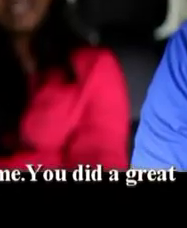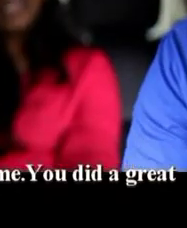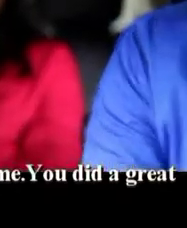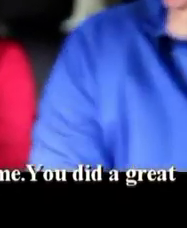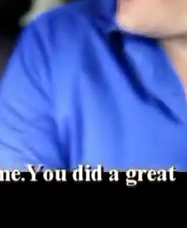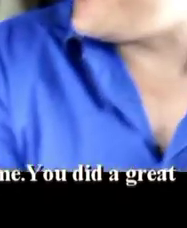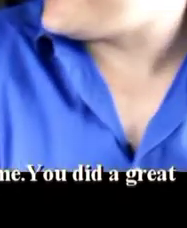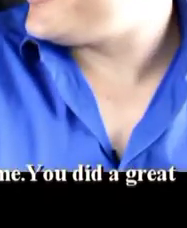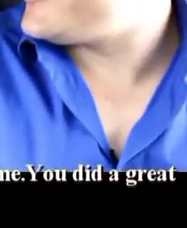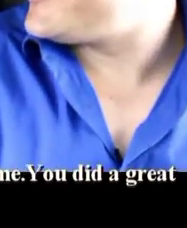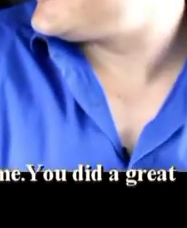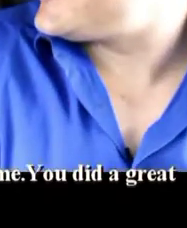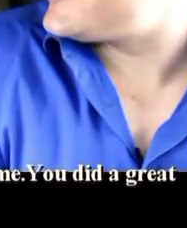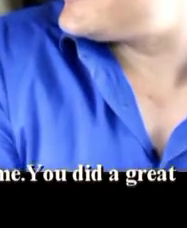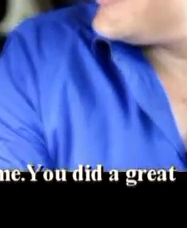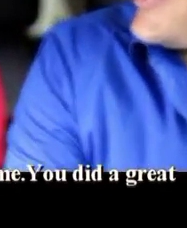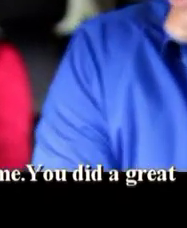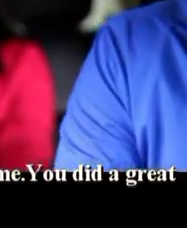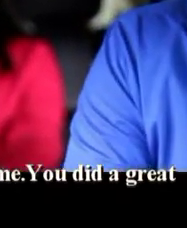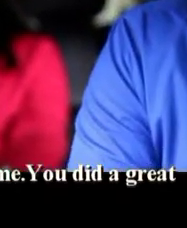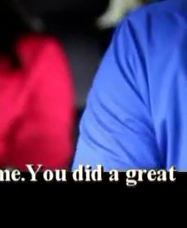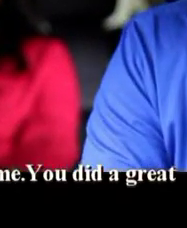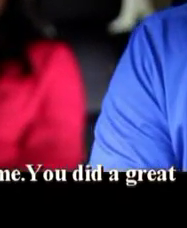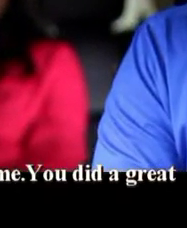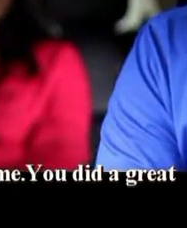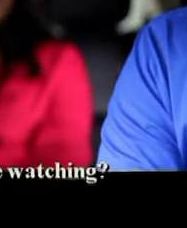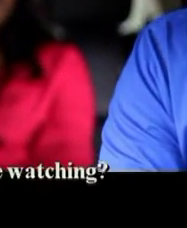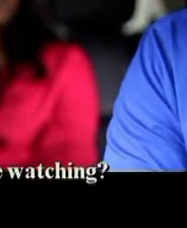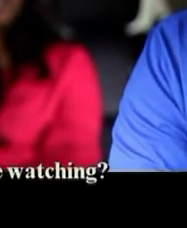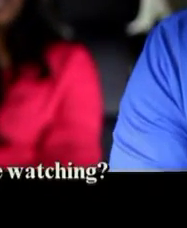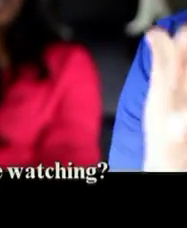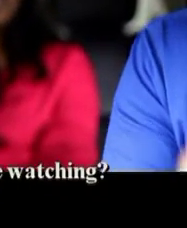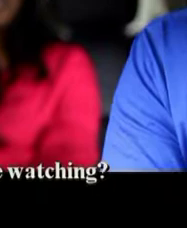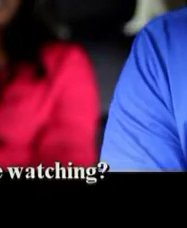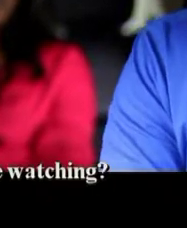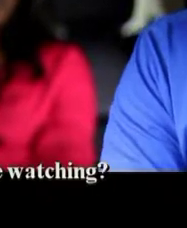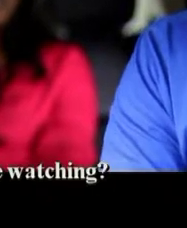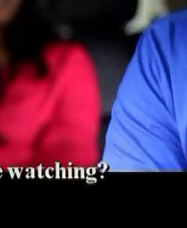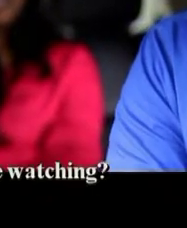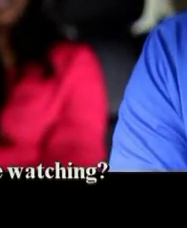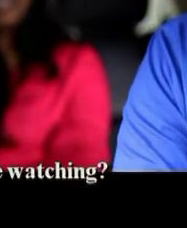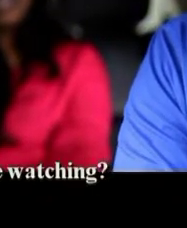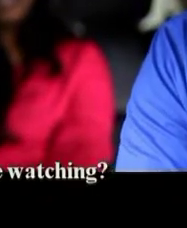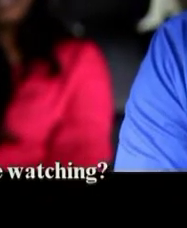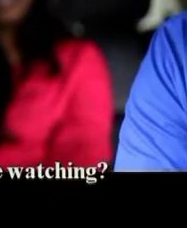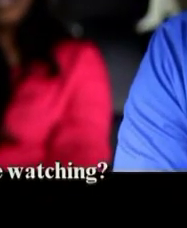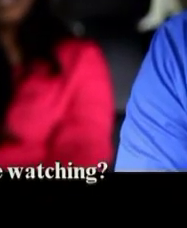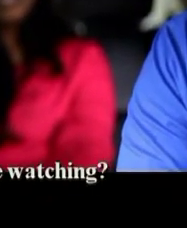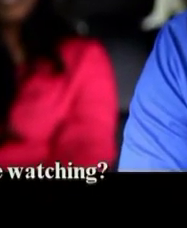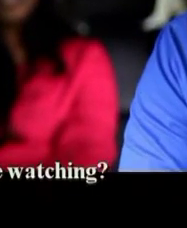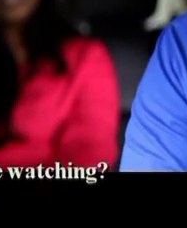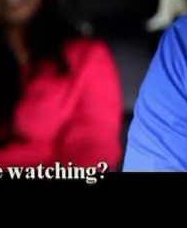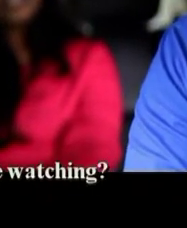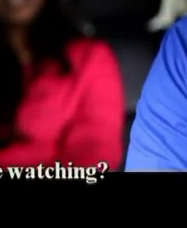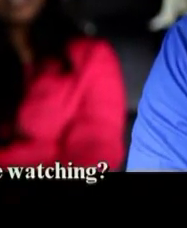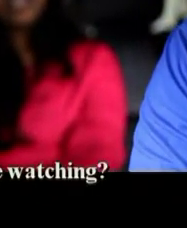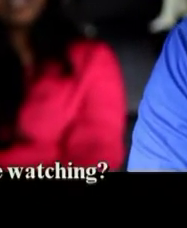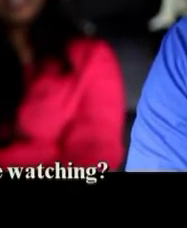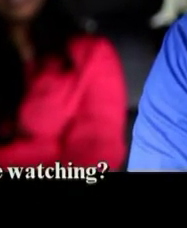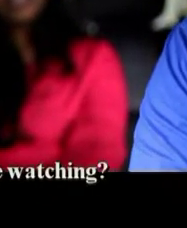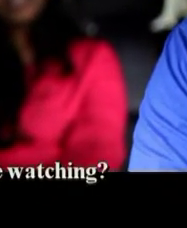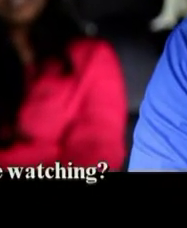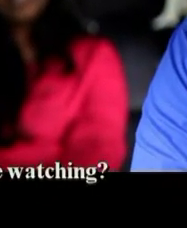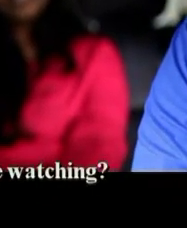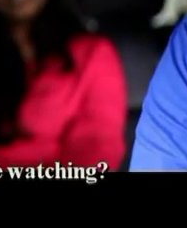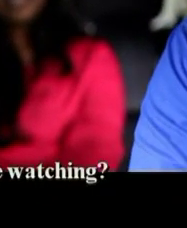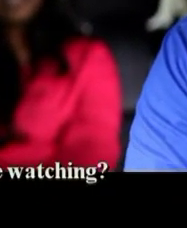awesome. Well, you did a great job. And they seem to be very open to it. Sure. Would you suggest the same for people watching? Oh, yeah, absolutely. Go